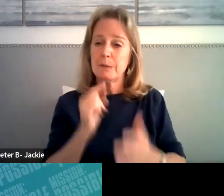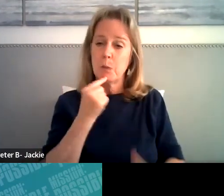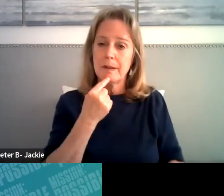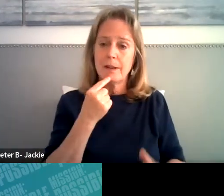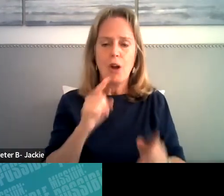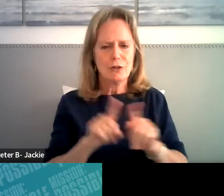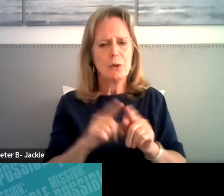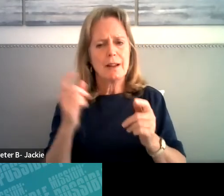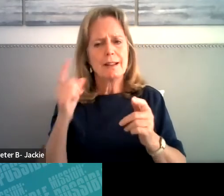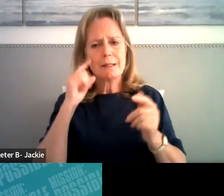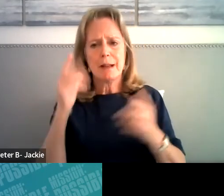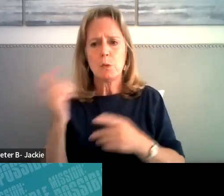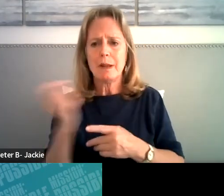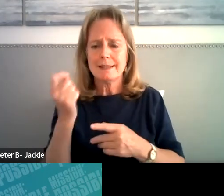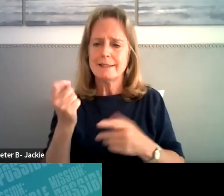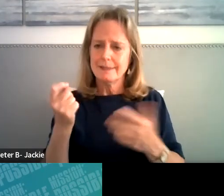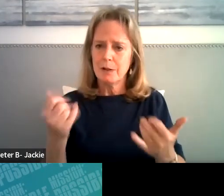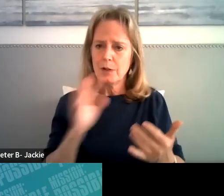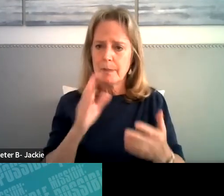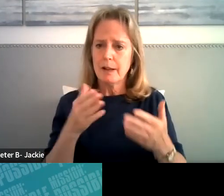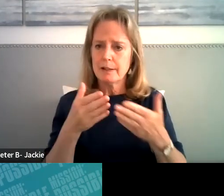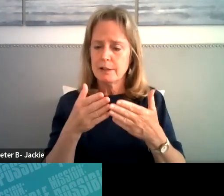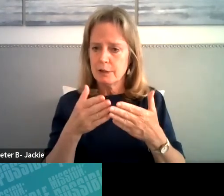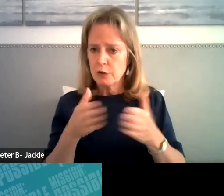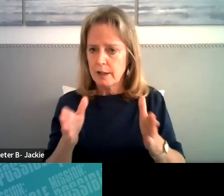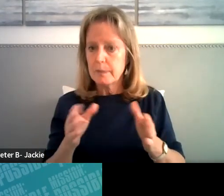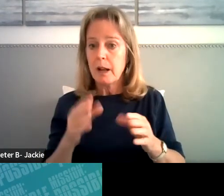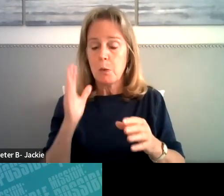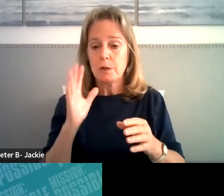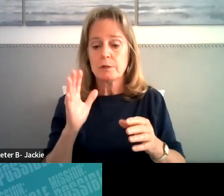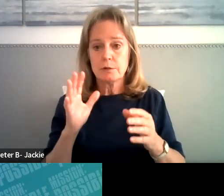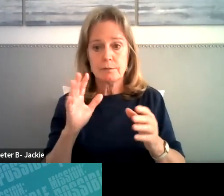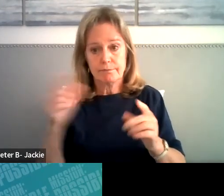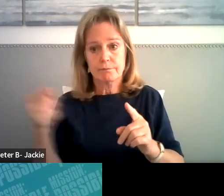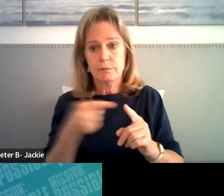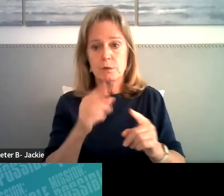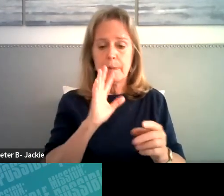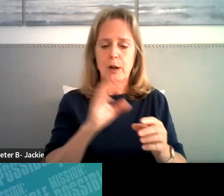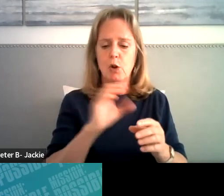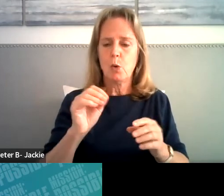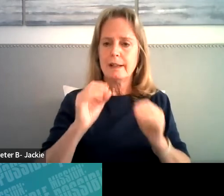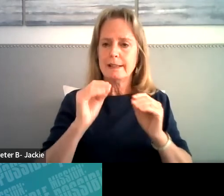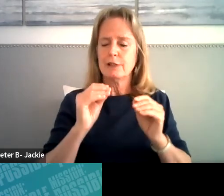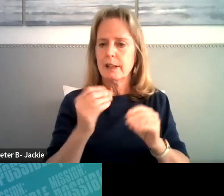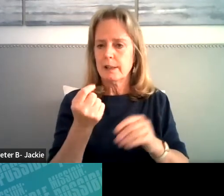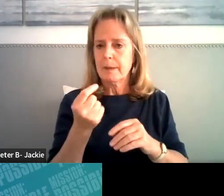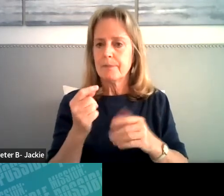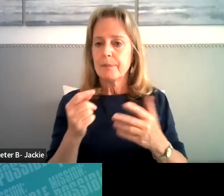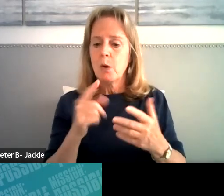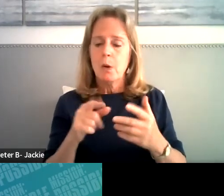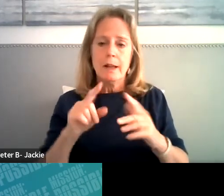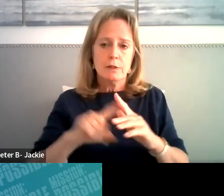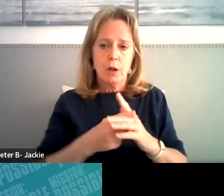wins. I'm just going to be talking about challenges, but Mai will come back and talk about our co-teaching wins in a bit. But when we